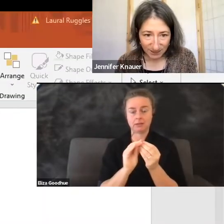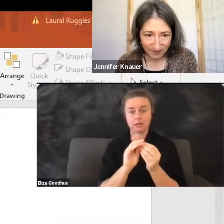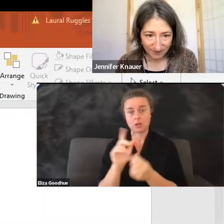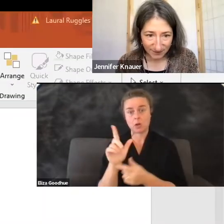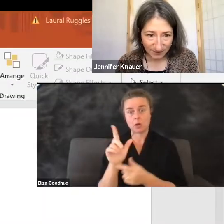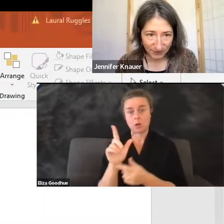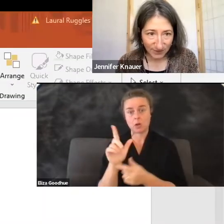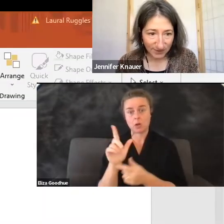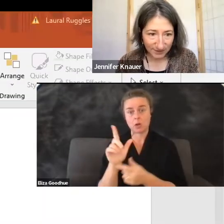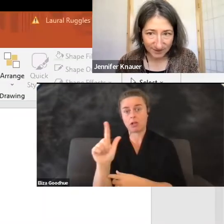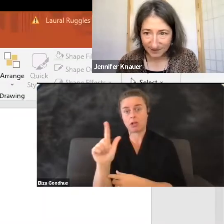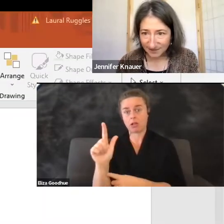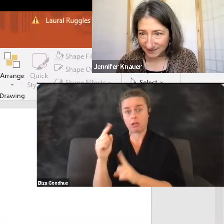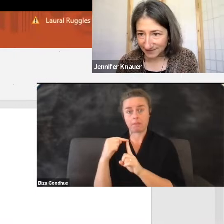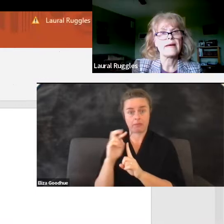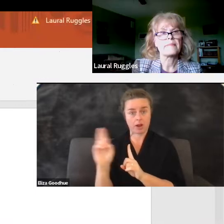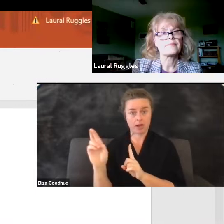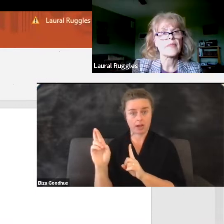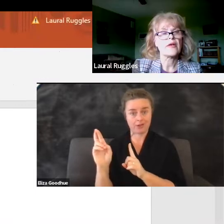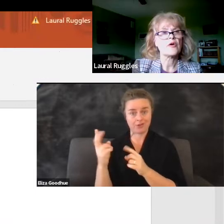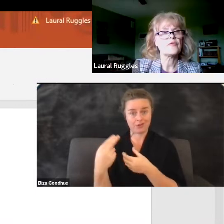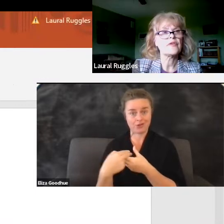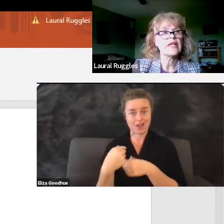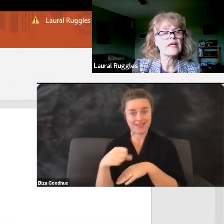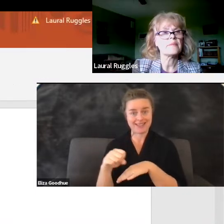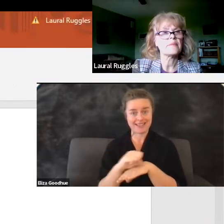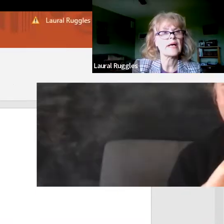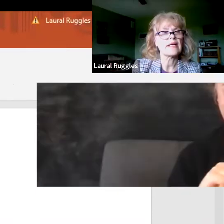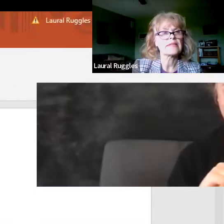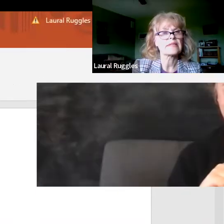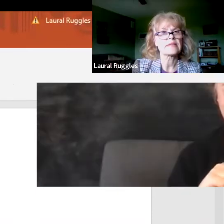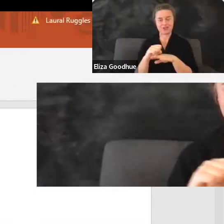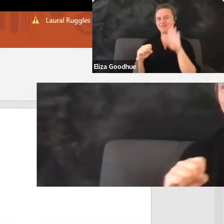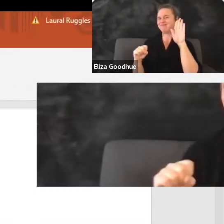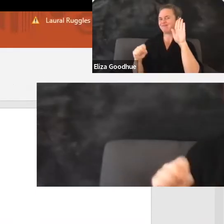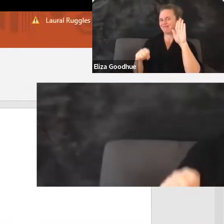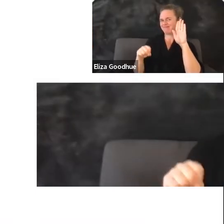stage? Looks like you are. I am. And hopefully